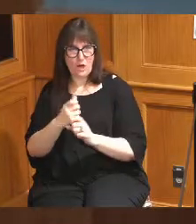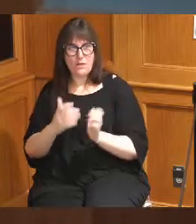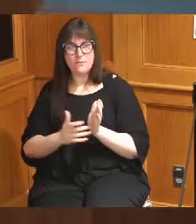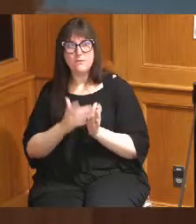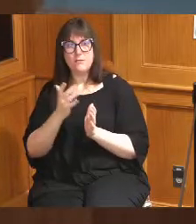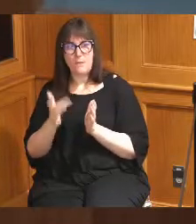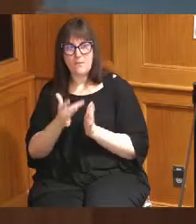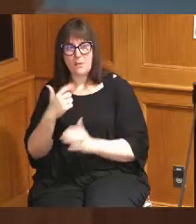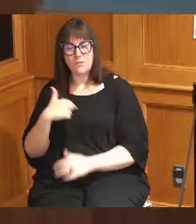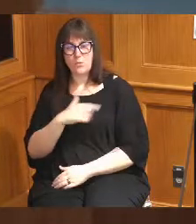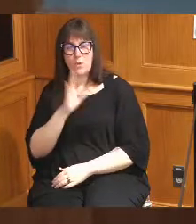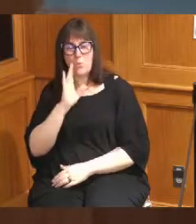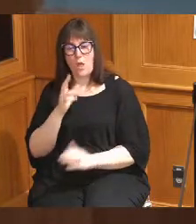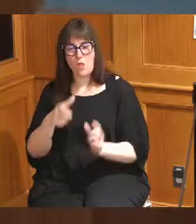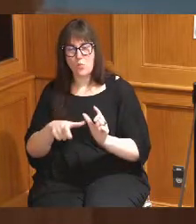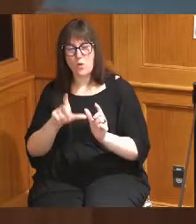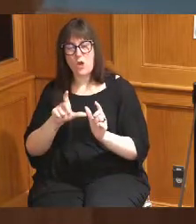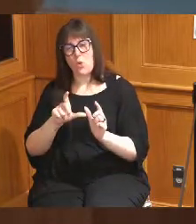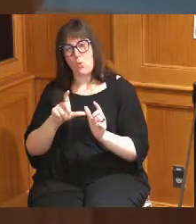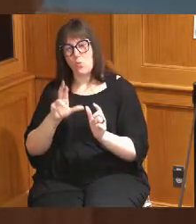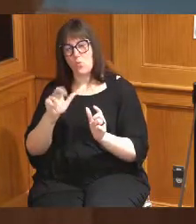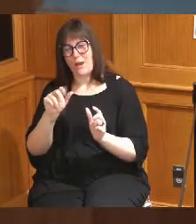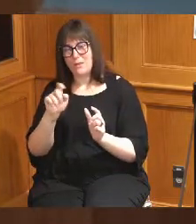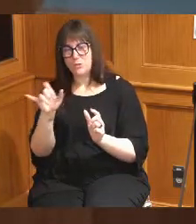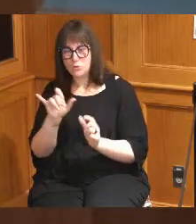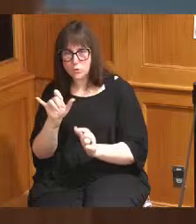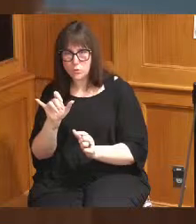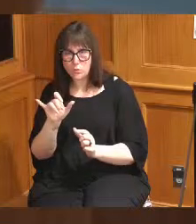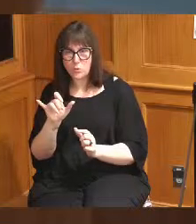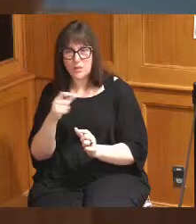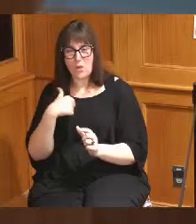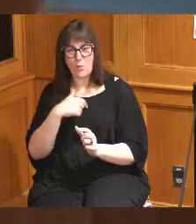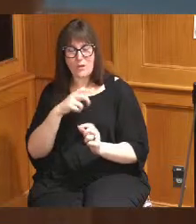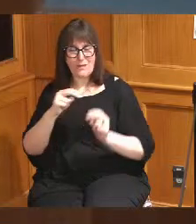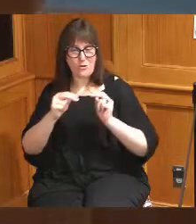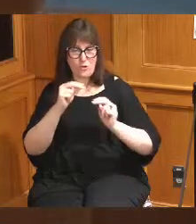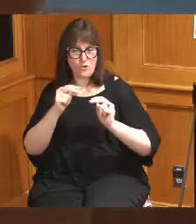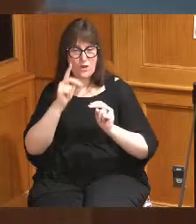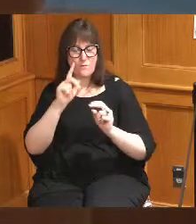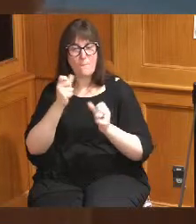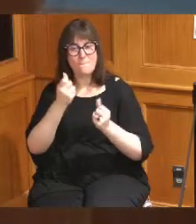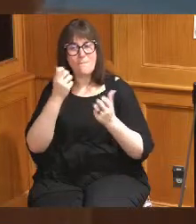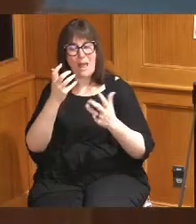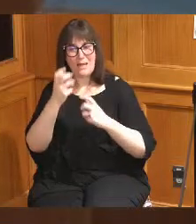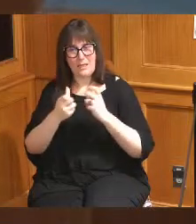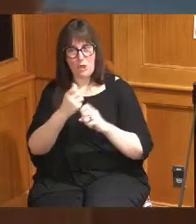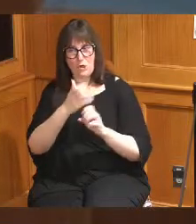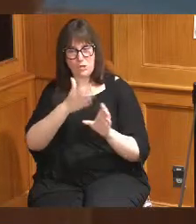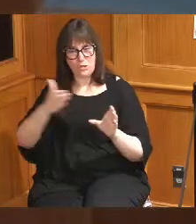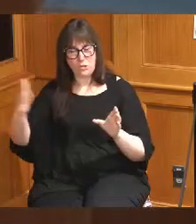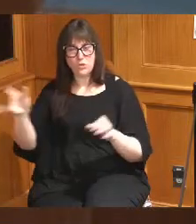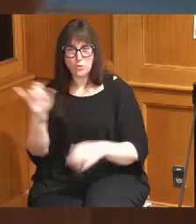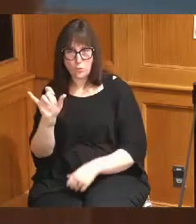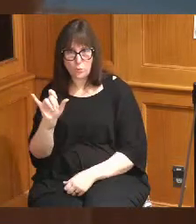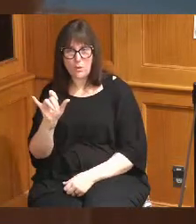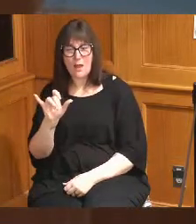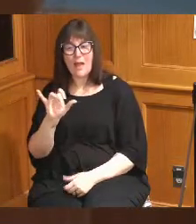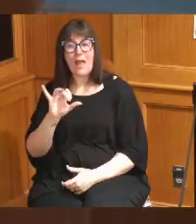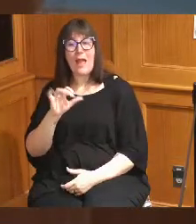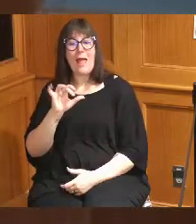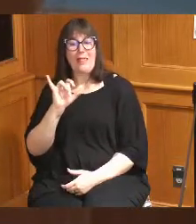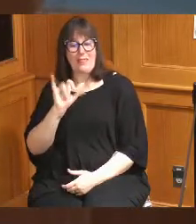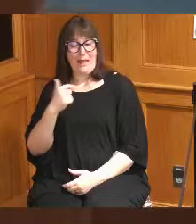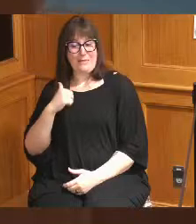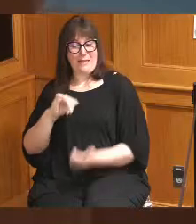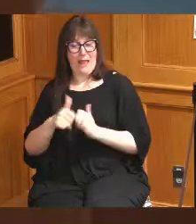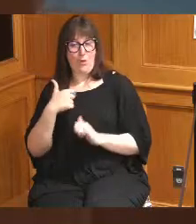even do renewal rates as well that will negotiate for multiple years as well. And that's a way to keep the costs